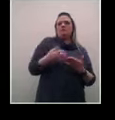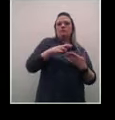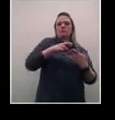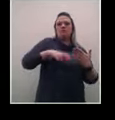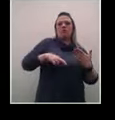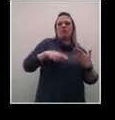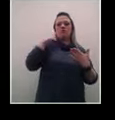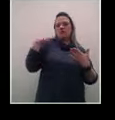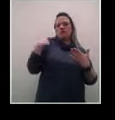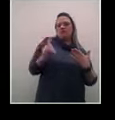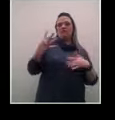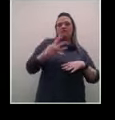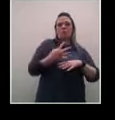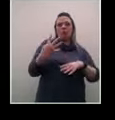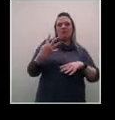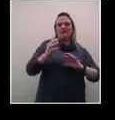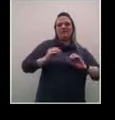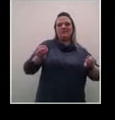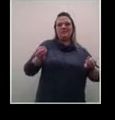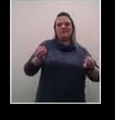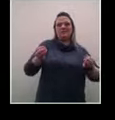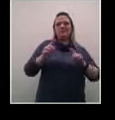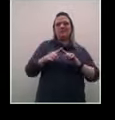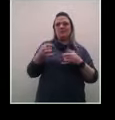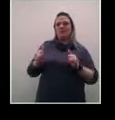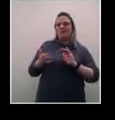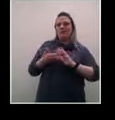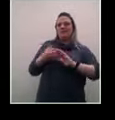where we have nothing from them, but we know they were doing testing.